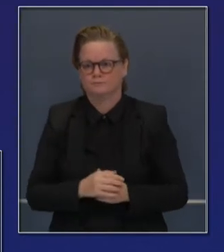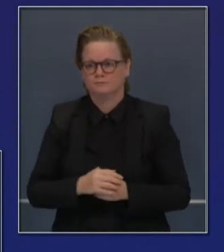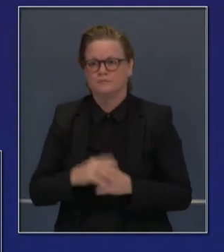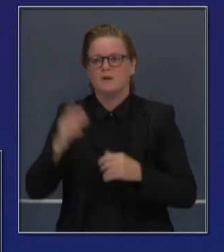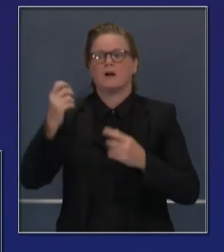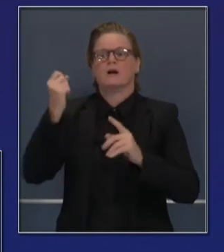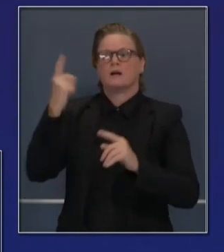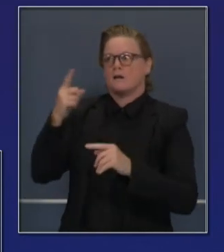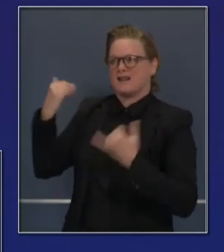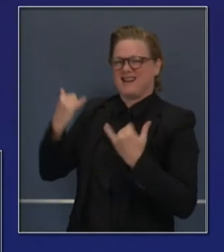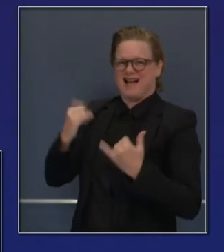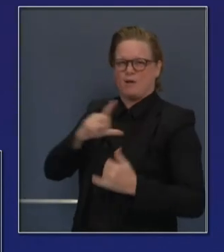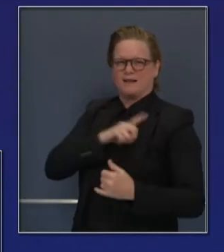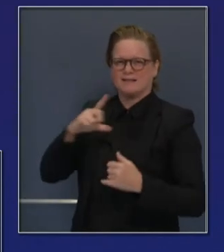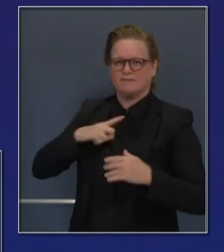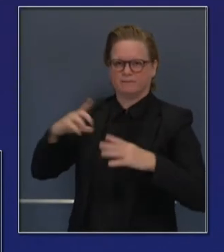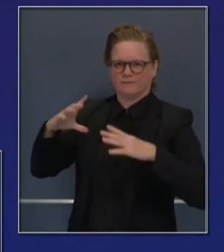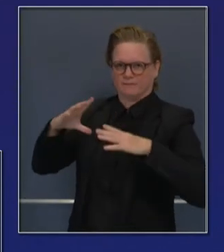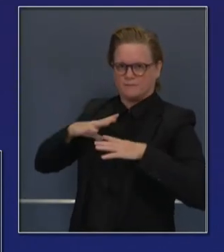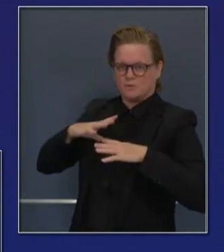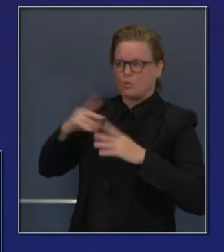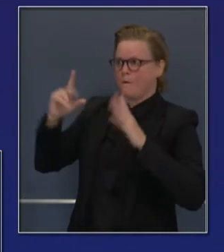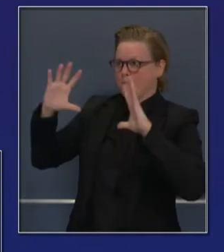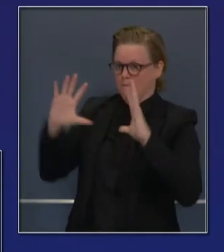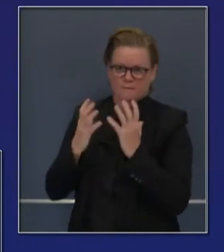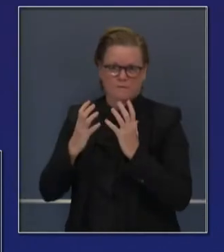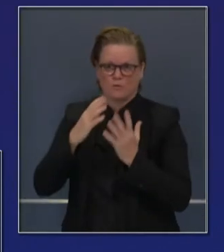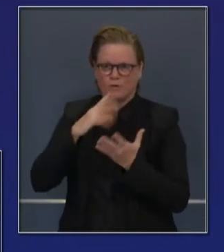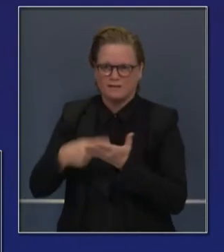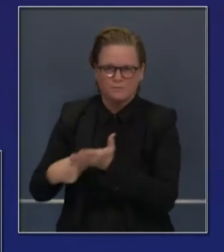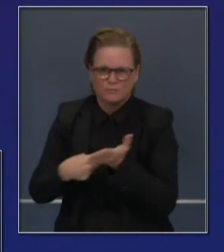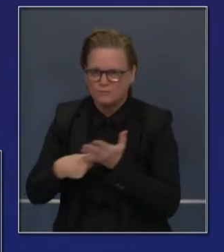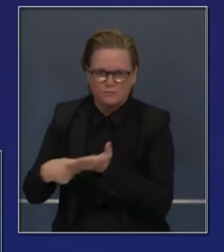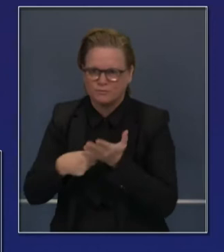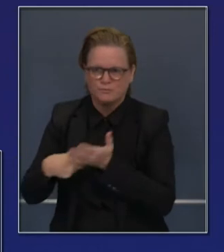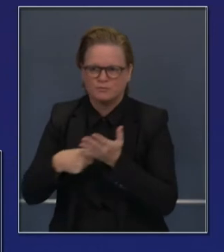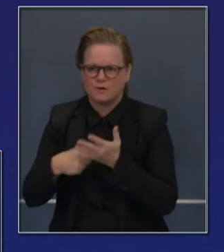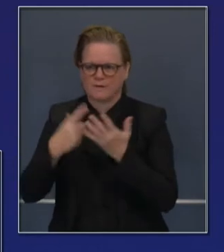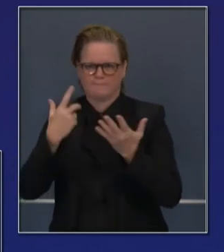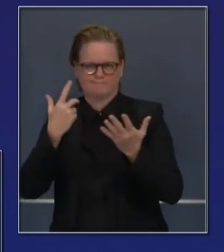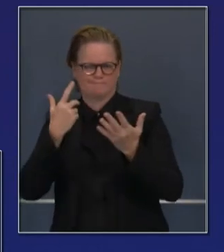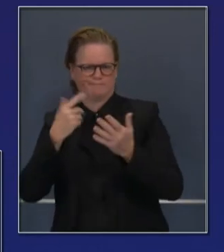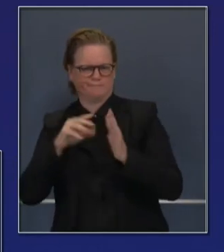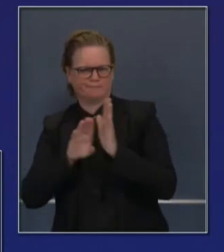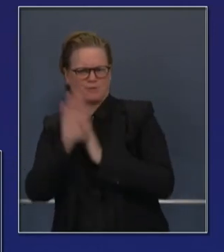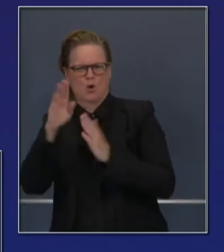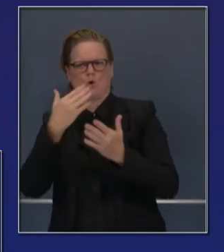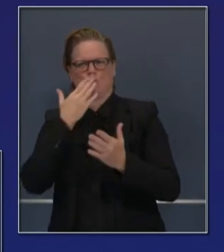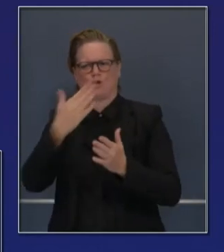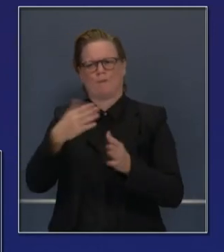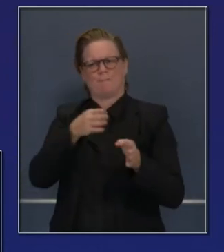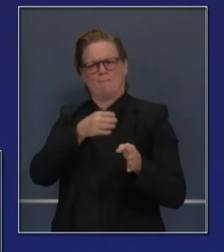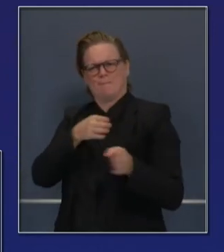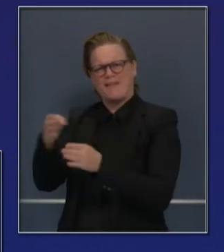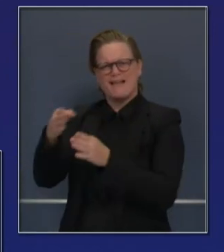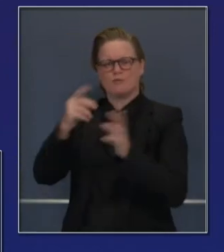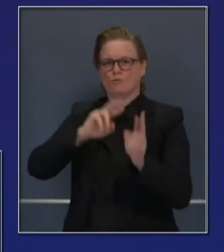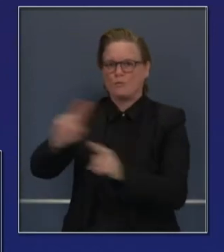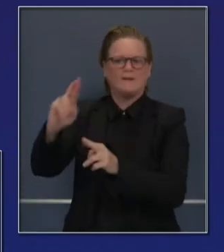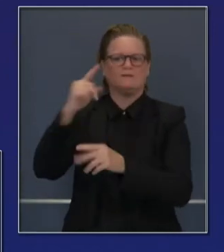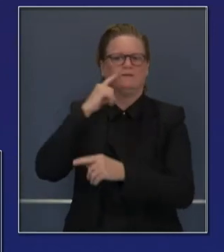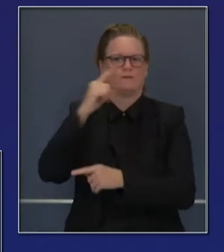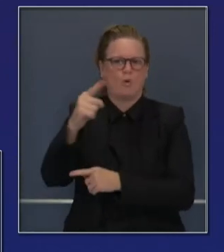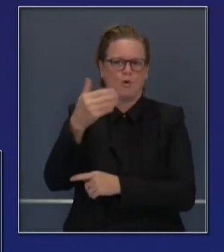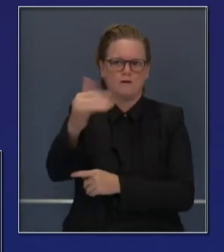next year's budget. In addition to that, we are truing up, forgive me, better language, we are